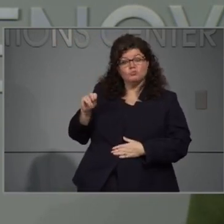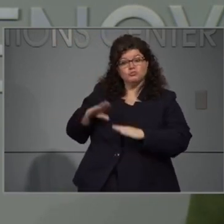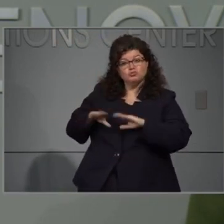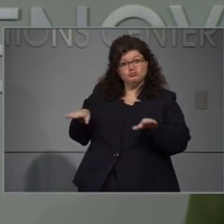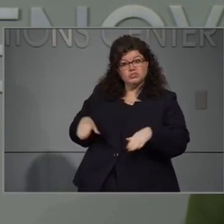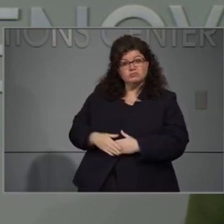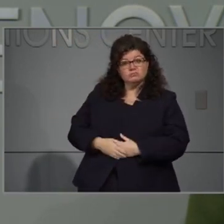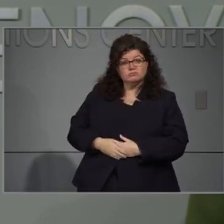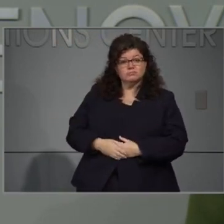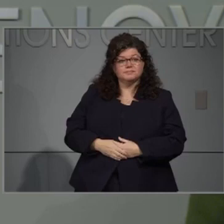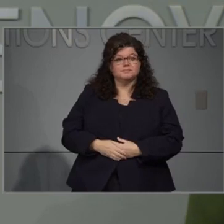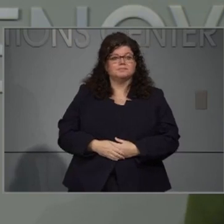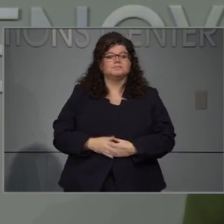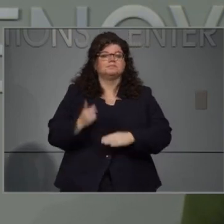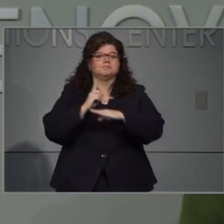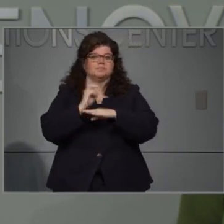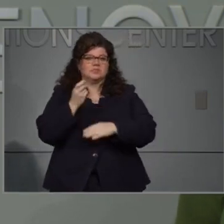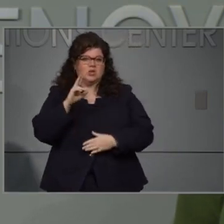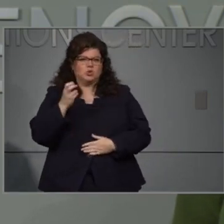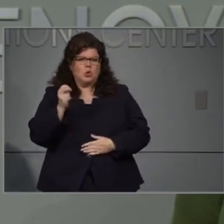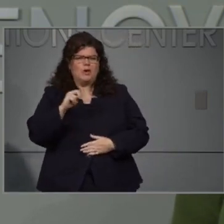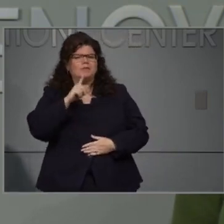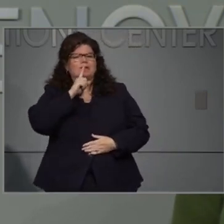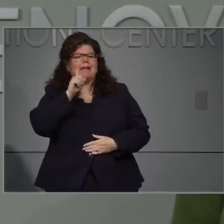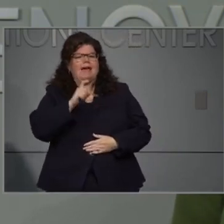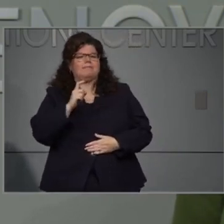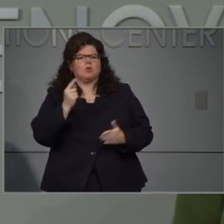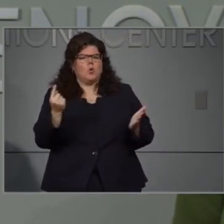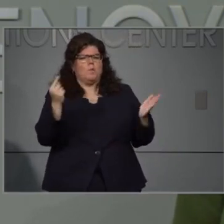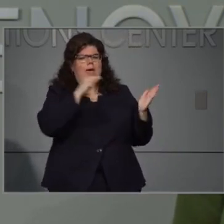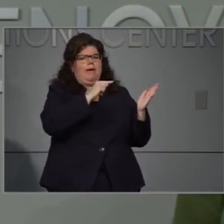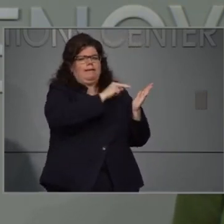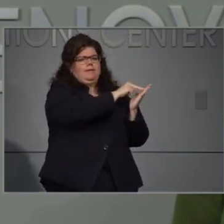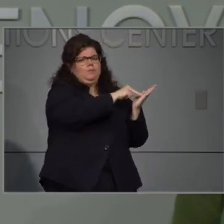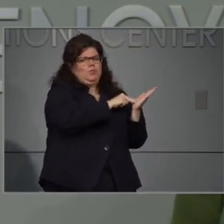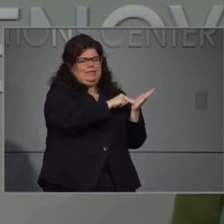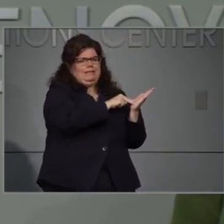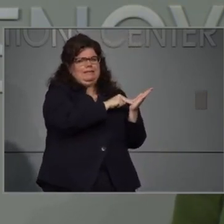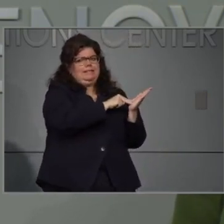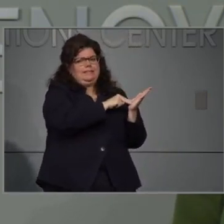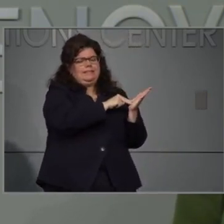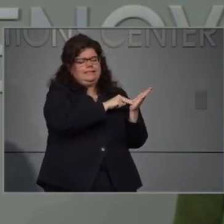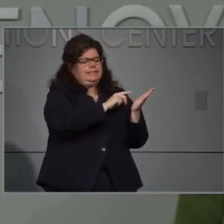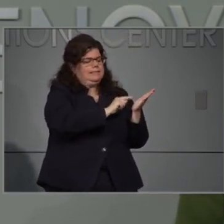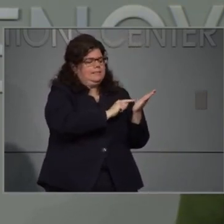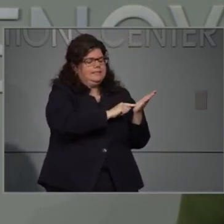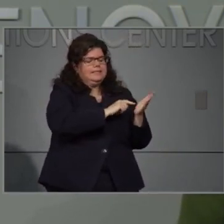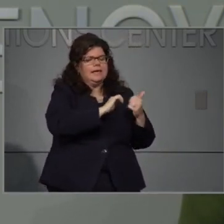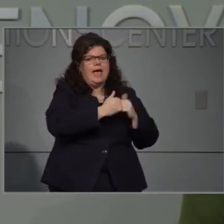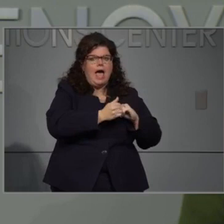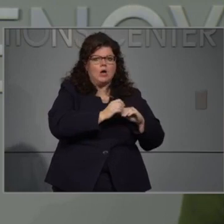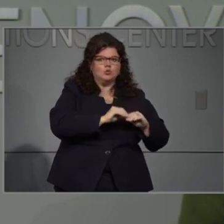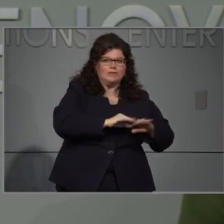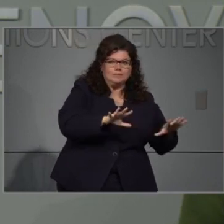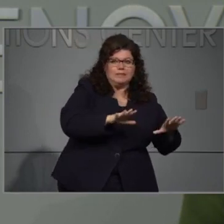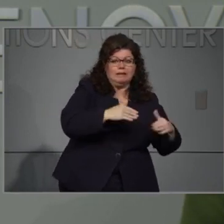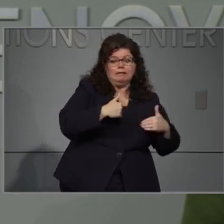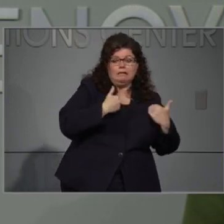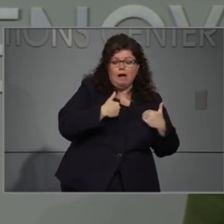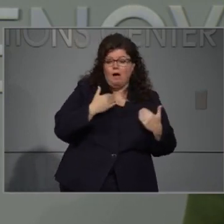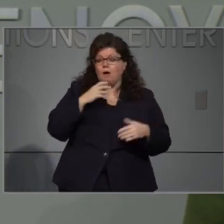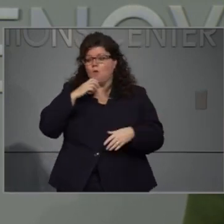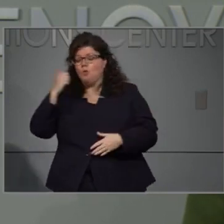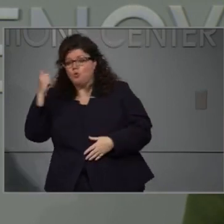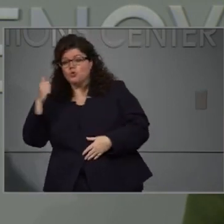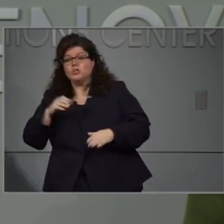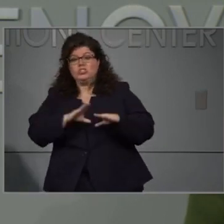good question, and I'd have to go back to the literature to understand the relative change in transmissibility. So you are right in saying